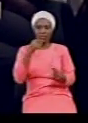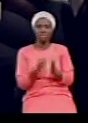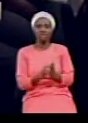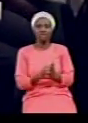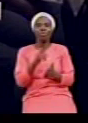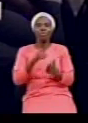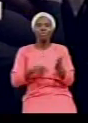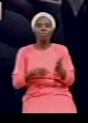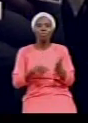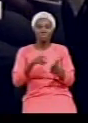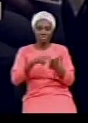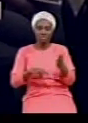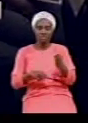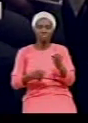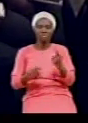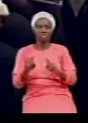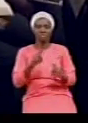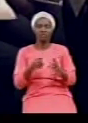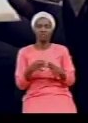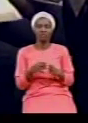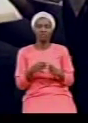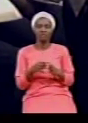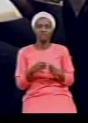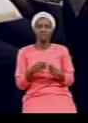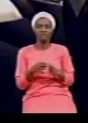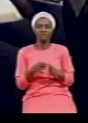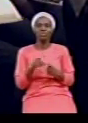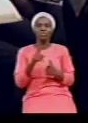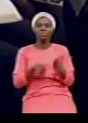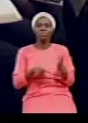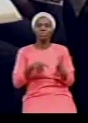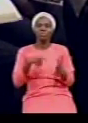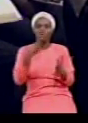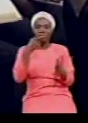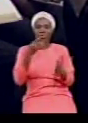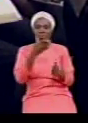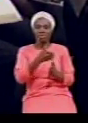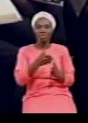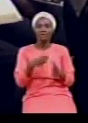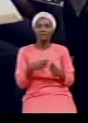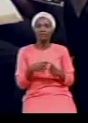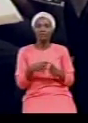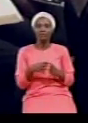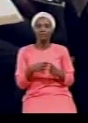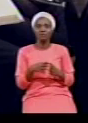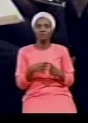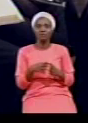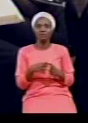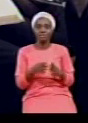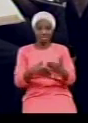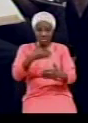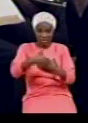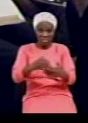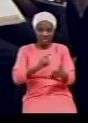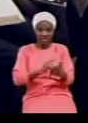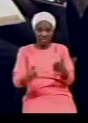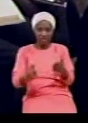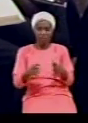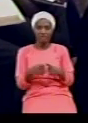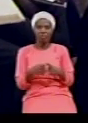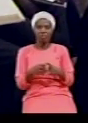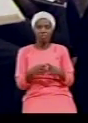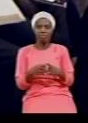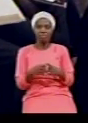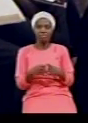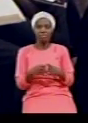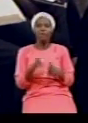say to them? What did he say again? No, again, the next one.